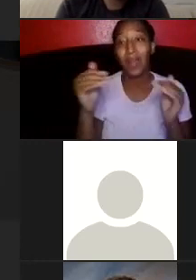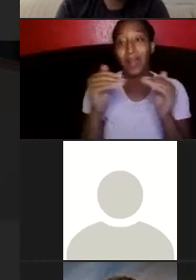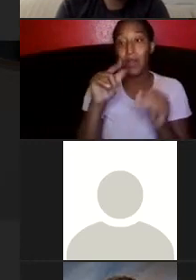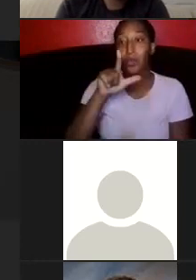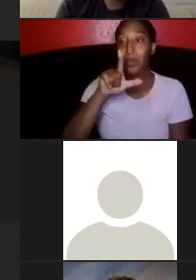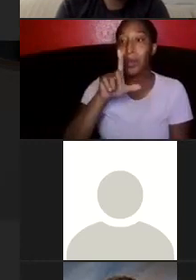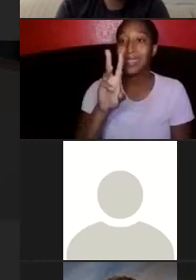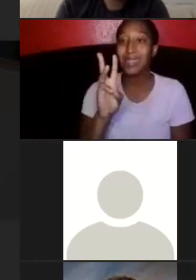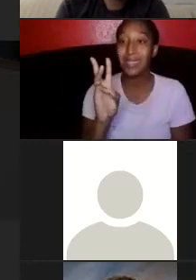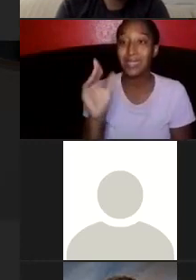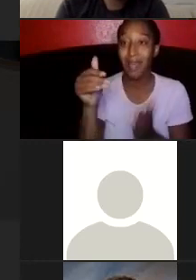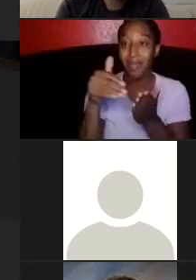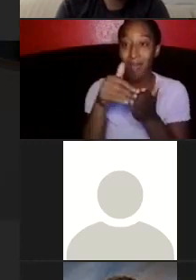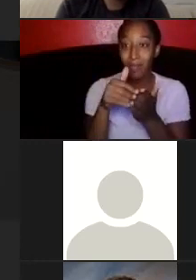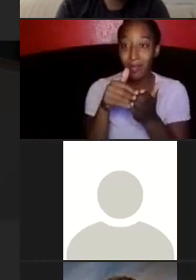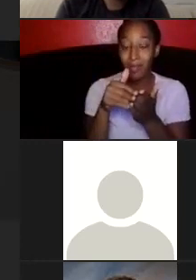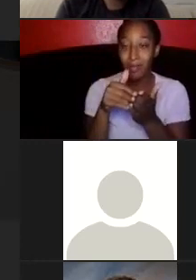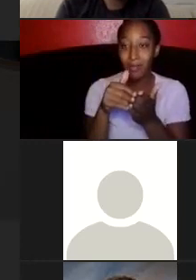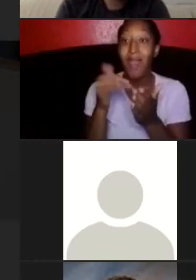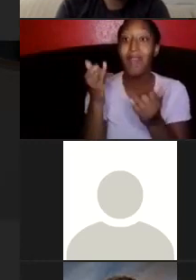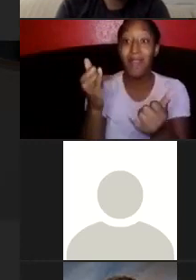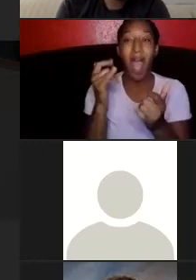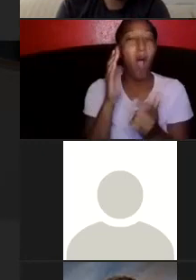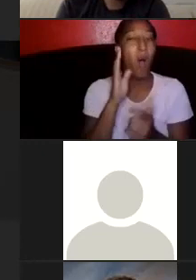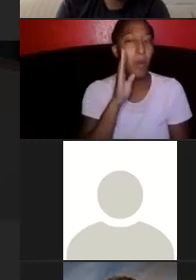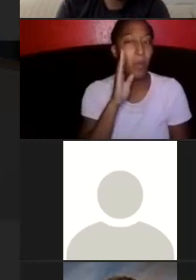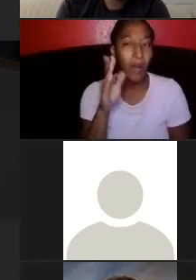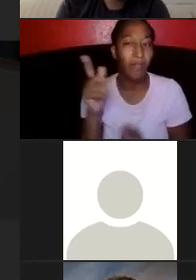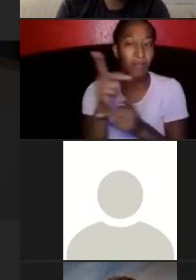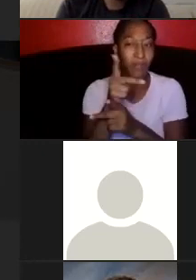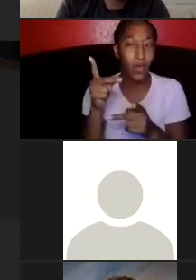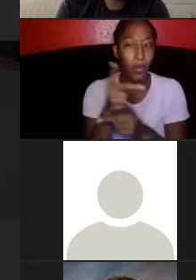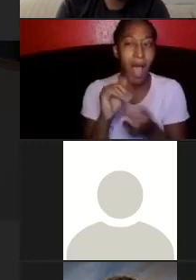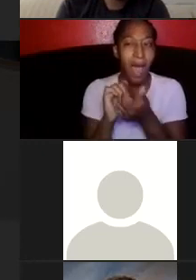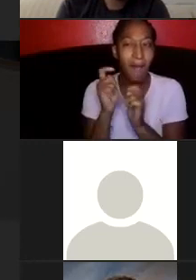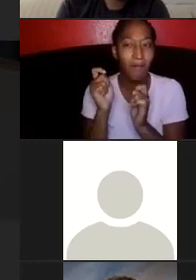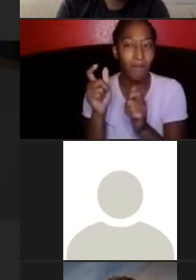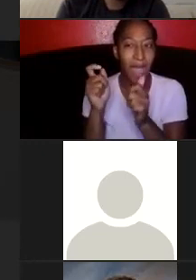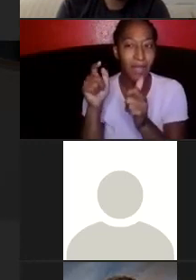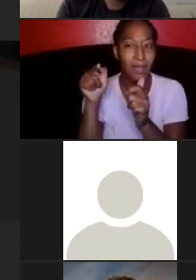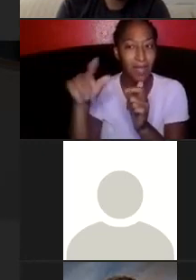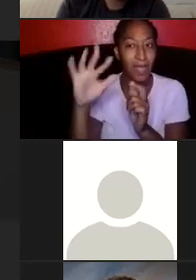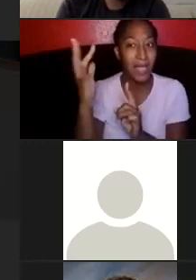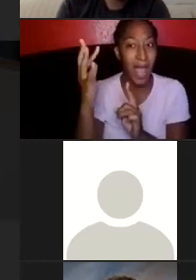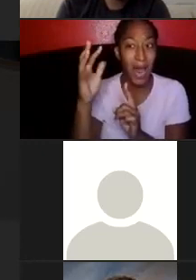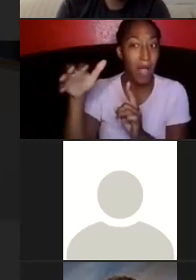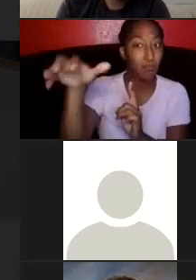Okay, and so let's figure out how fast it's going and how much acceleration. So to